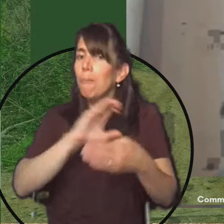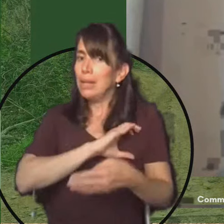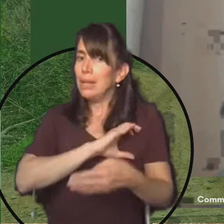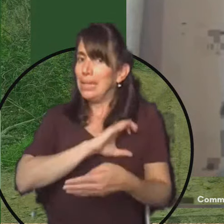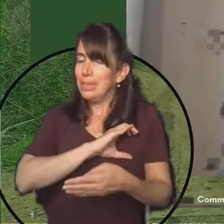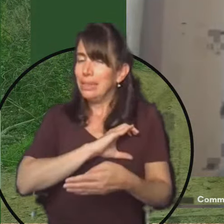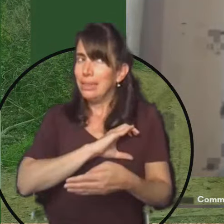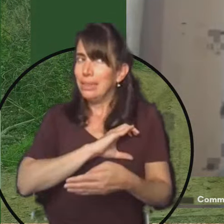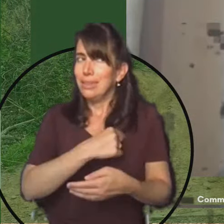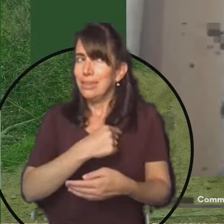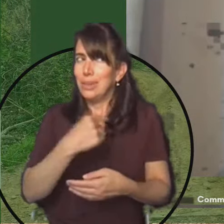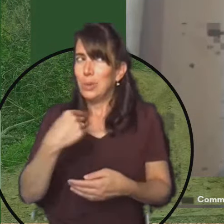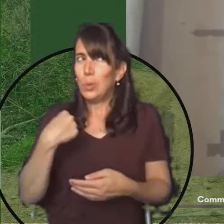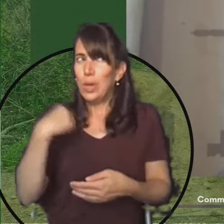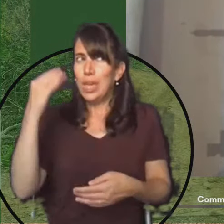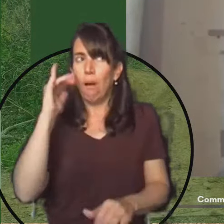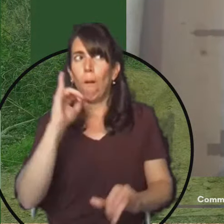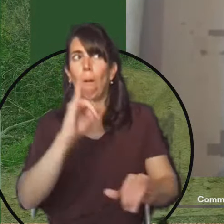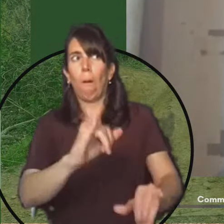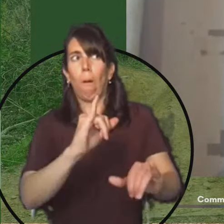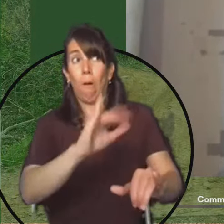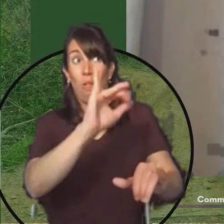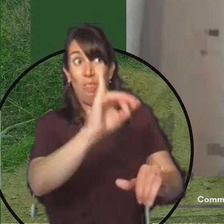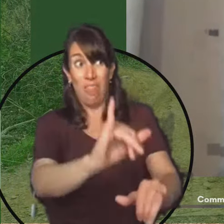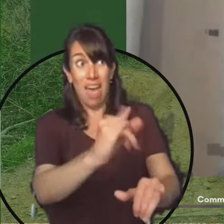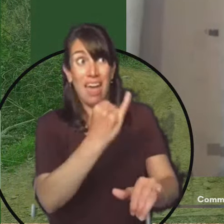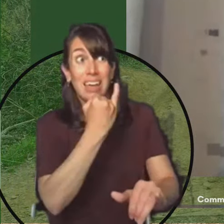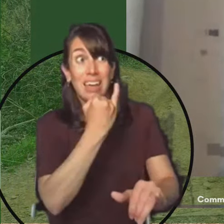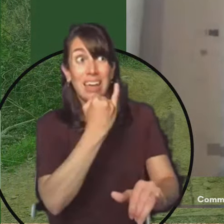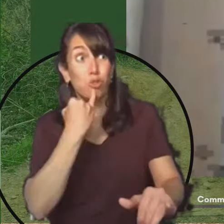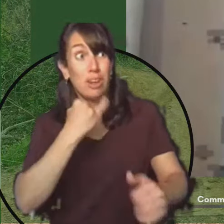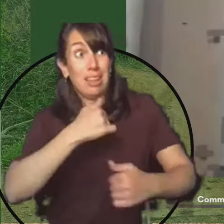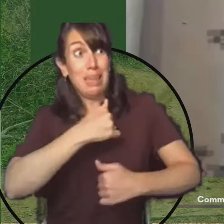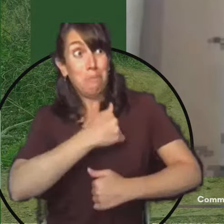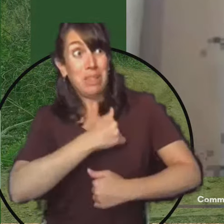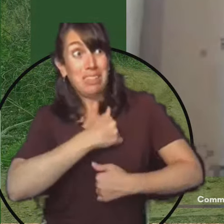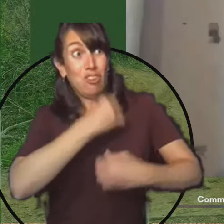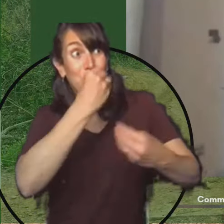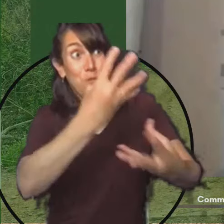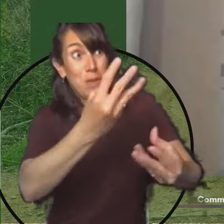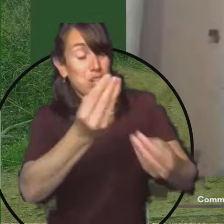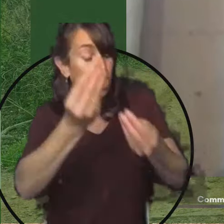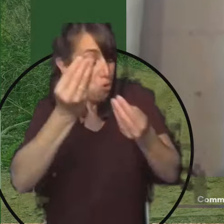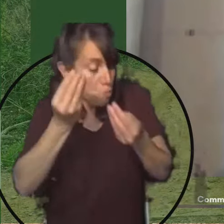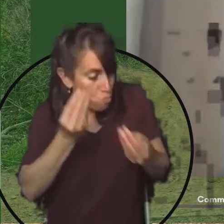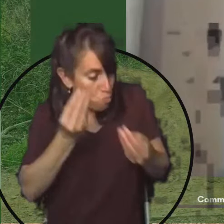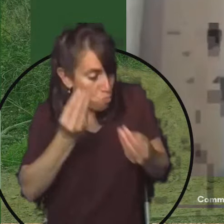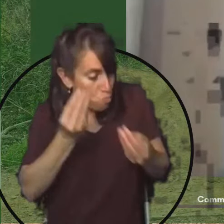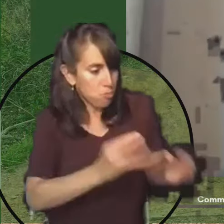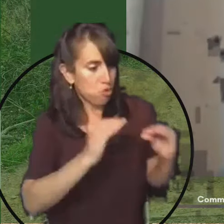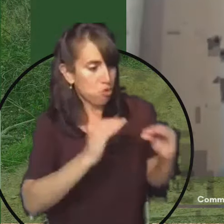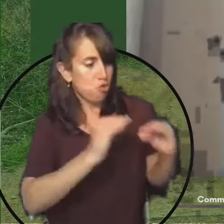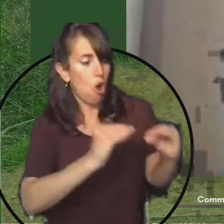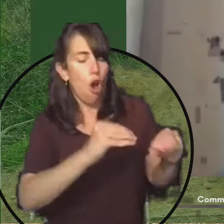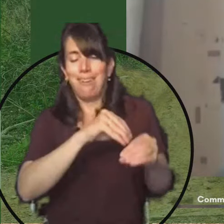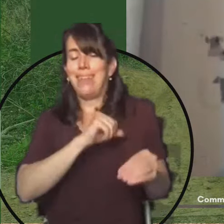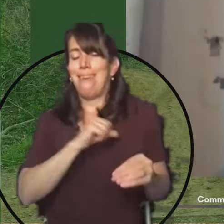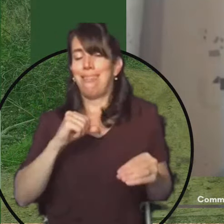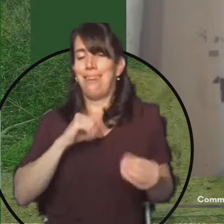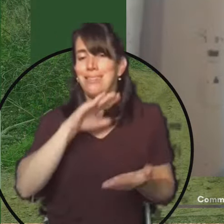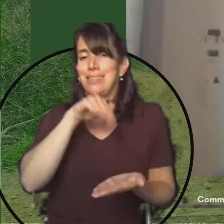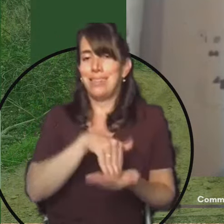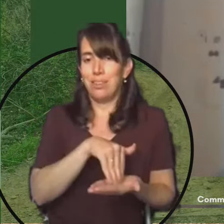that that will be taken to the campus of Cop City if it is allowed to be built. And so what we always say when we talk about it, particularly in this